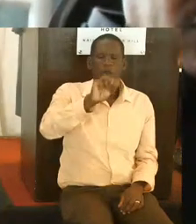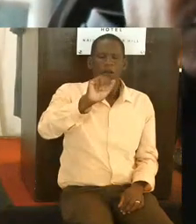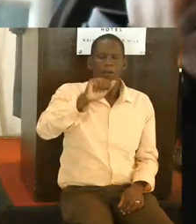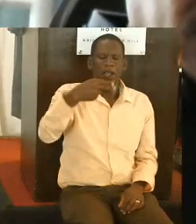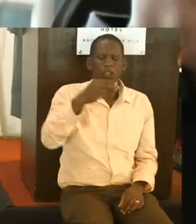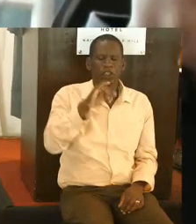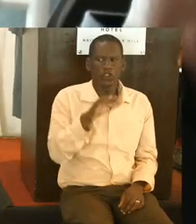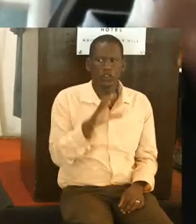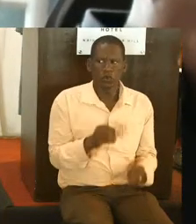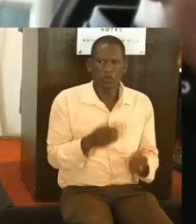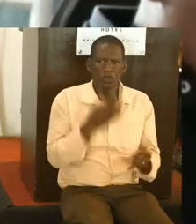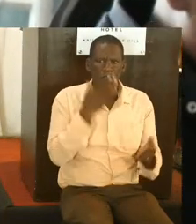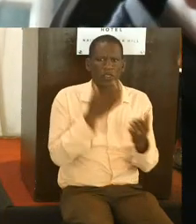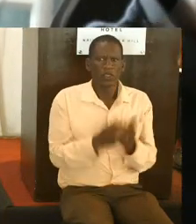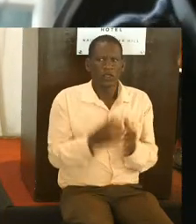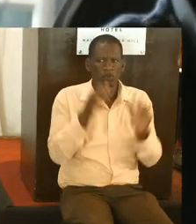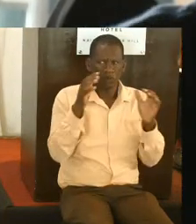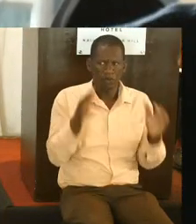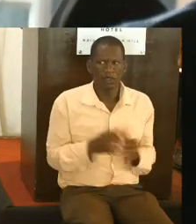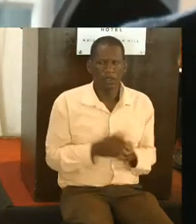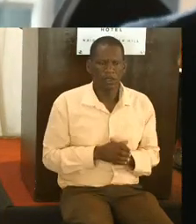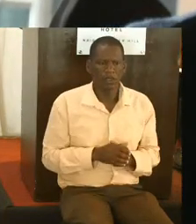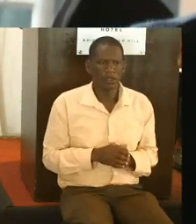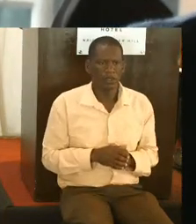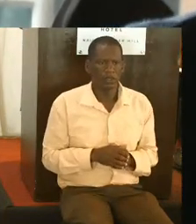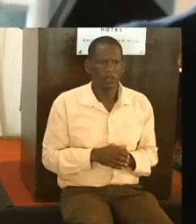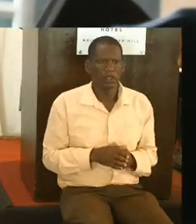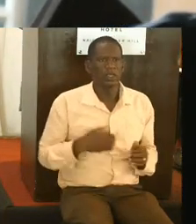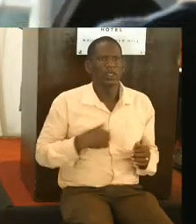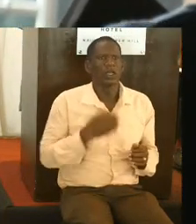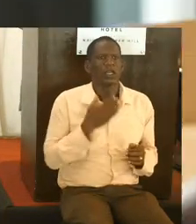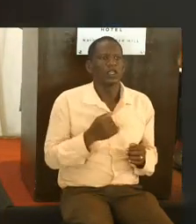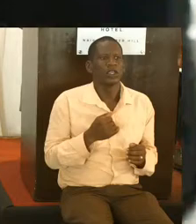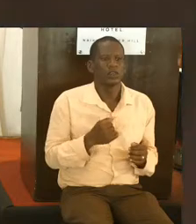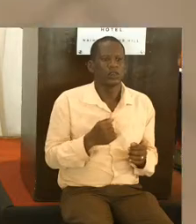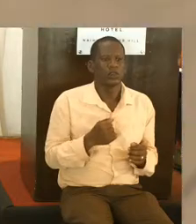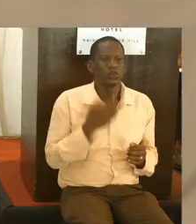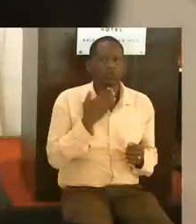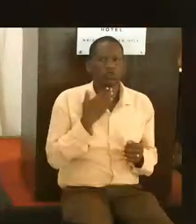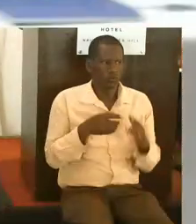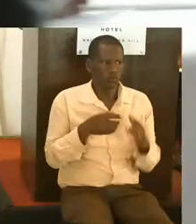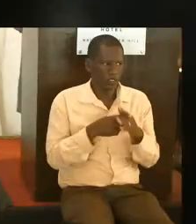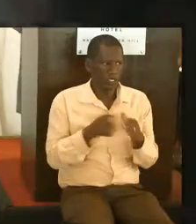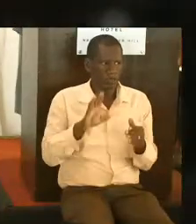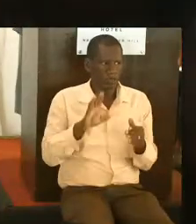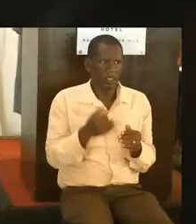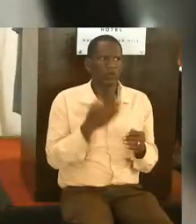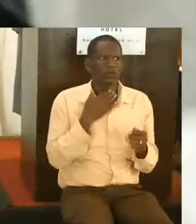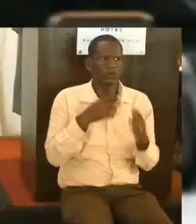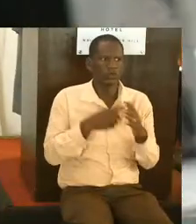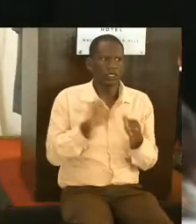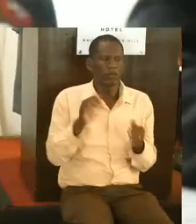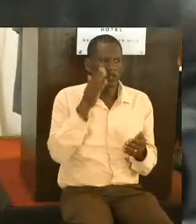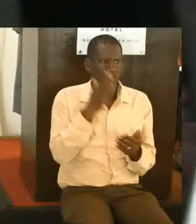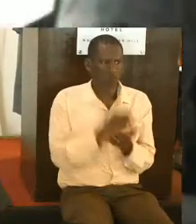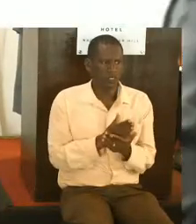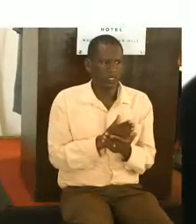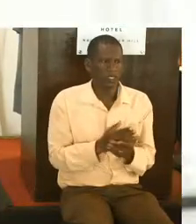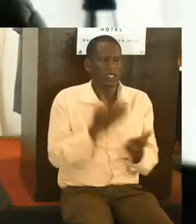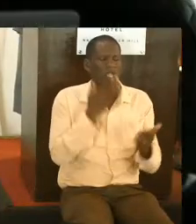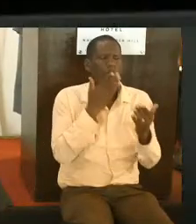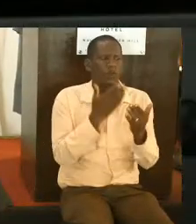thank you so much I'd like by I'd like to start by really really